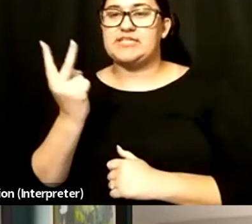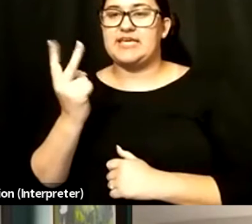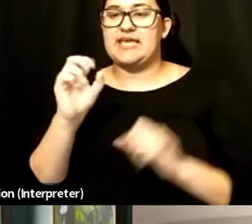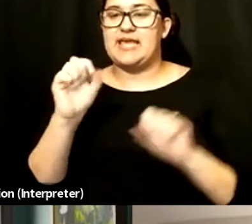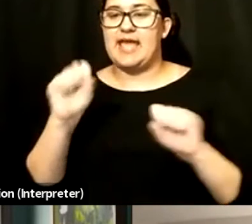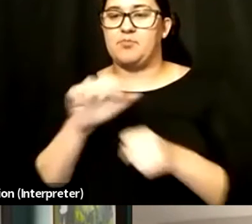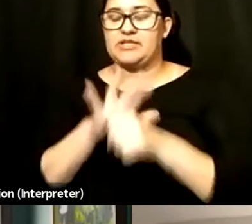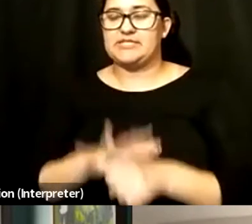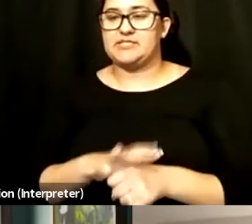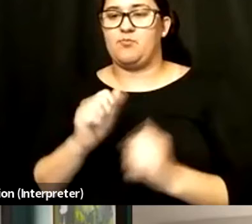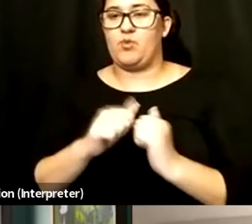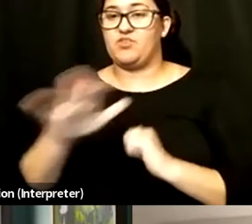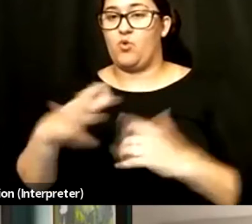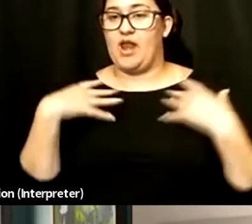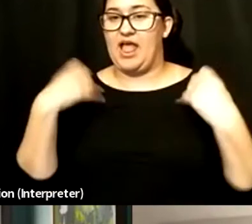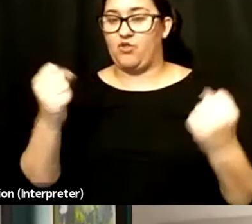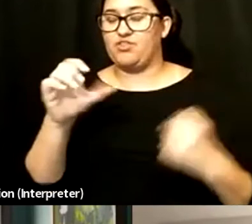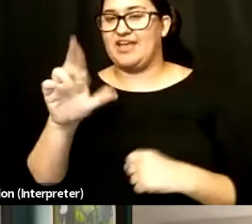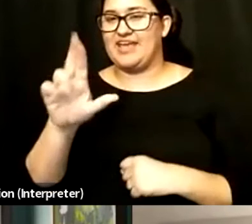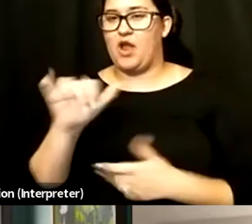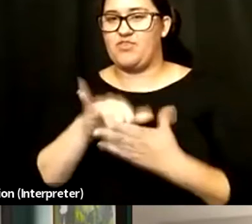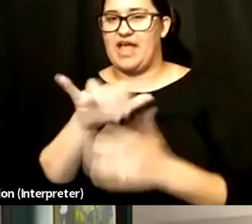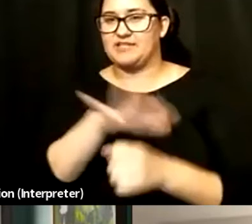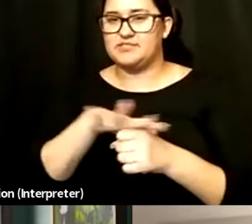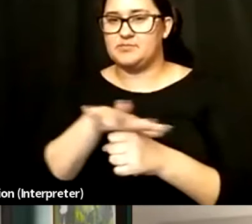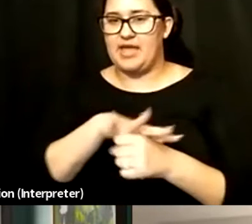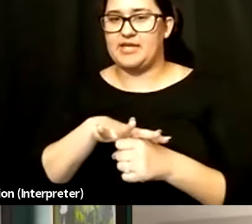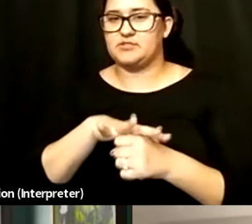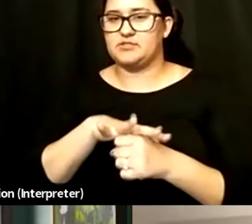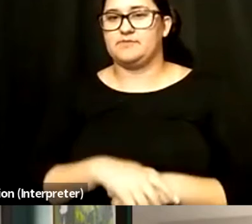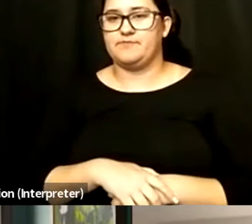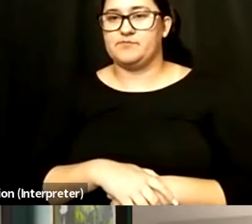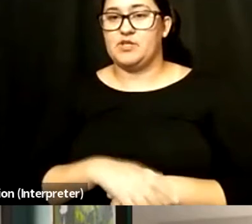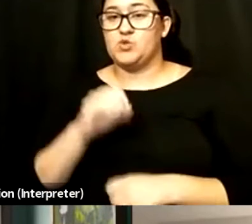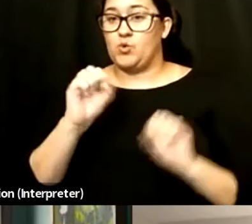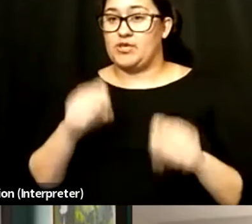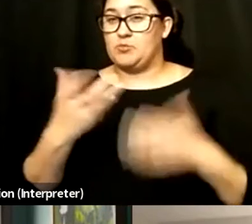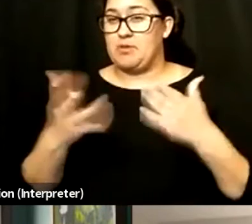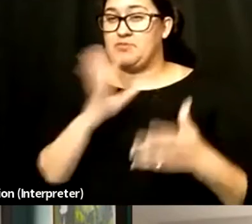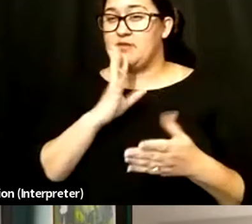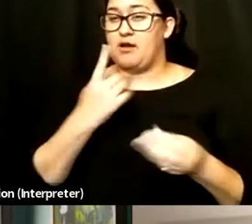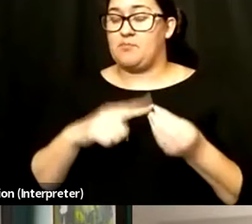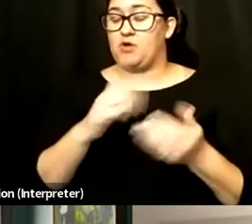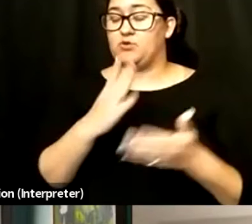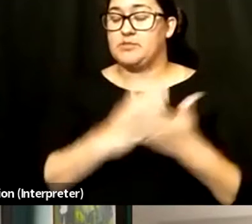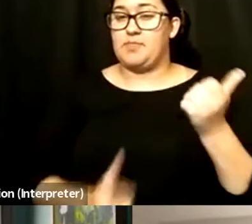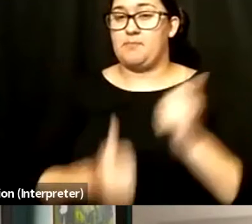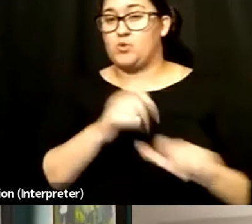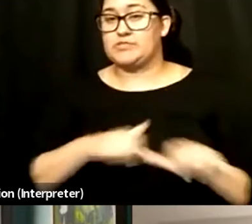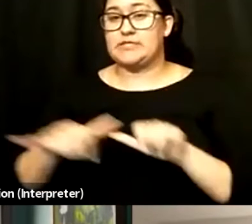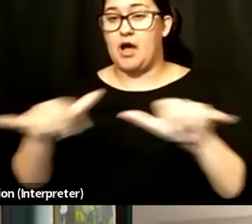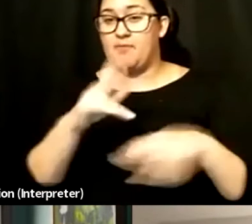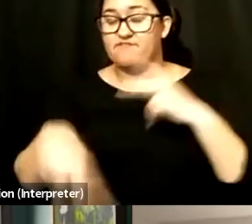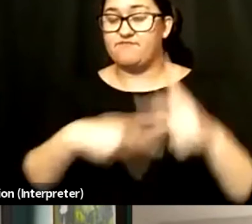the healthcare and medical space as both a professor and a clinician. So can you talk about some of the most common forms of ableism that